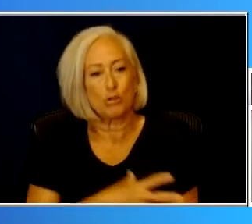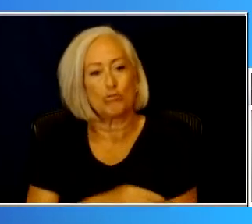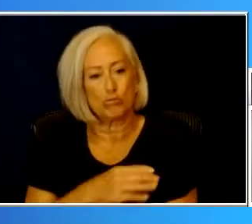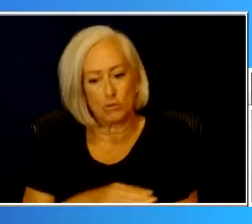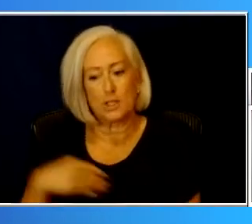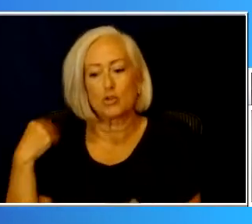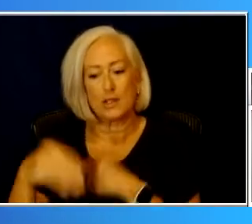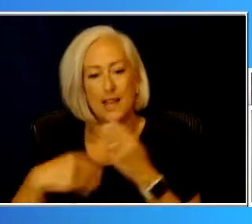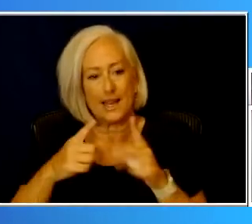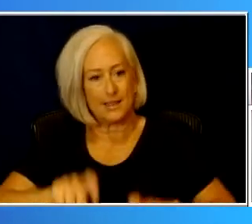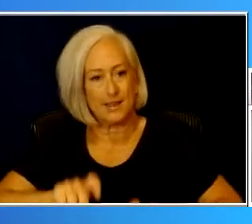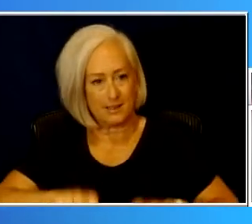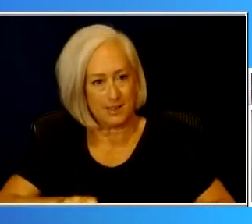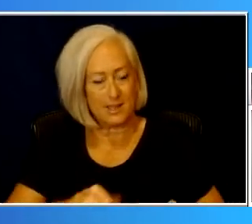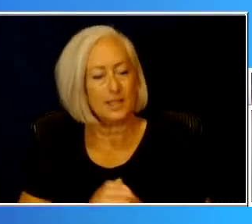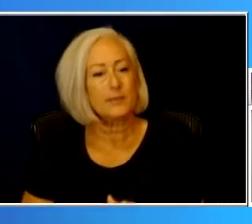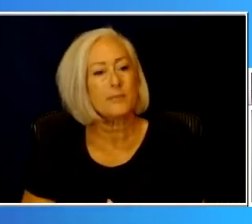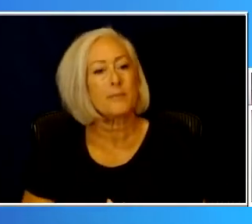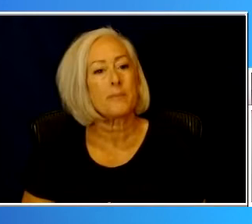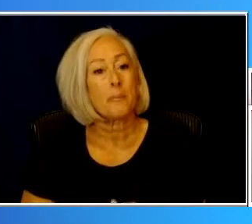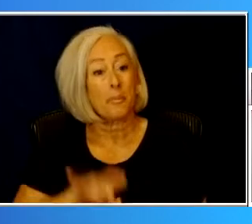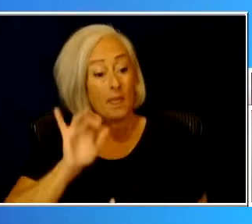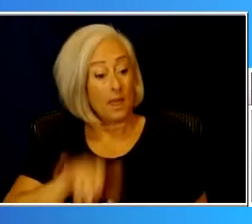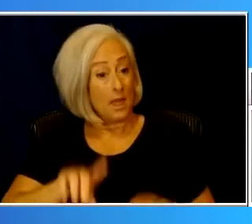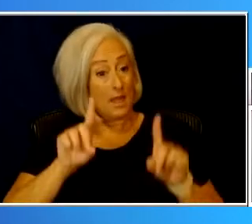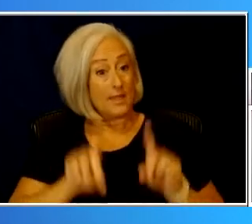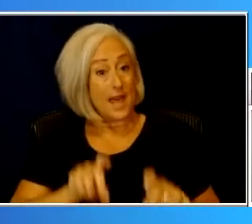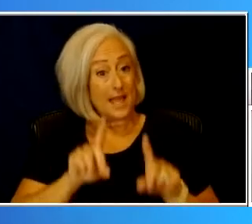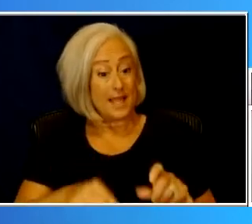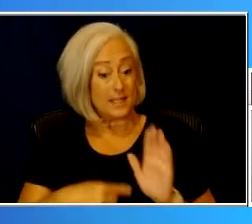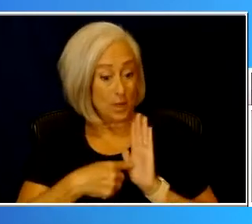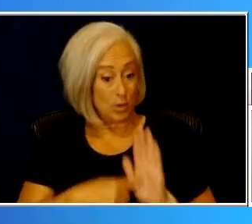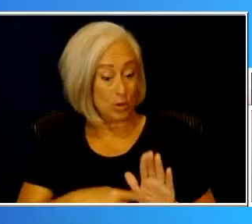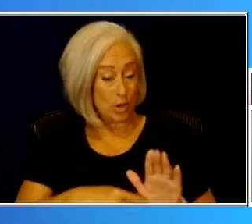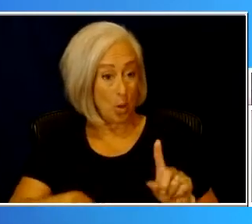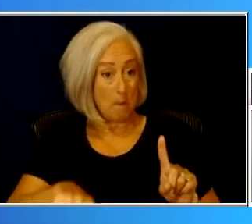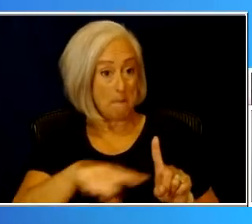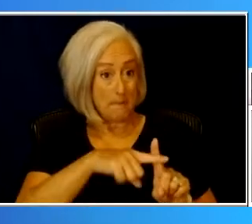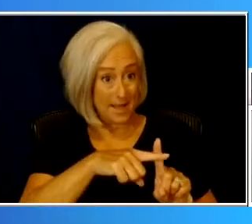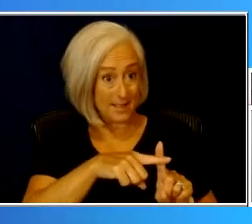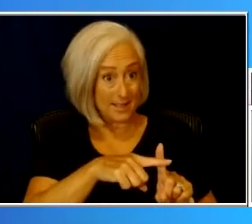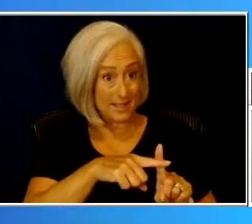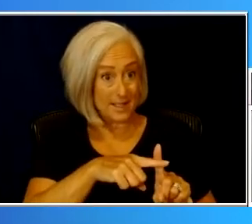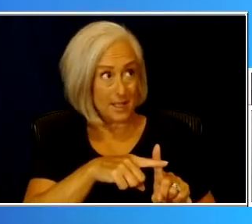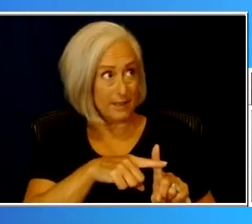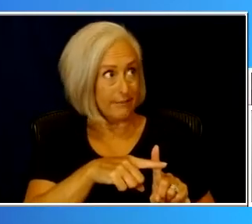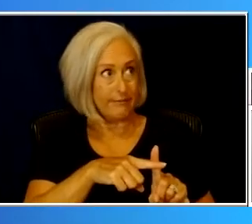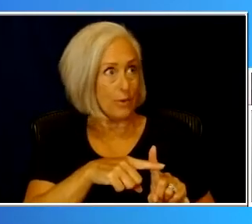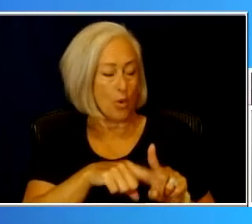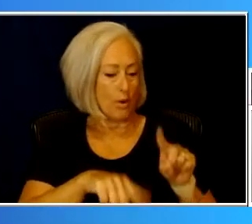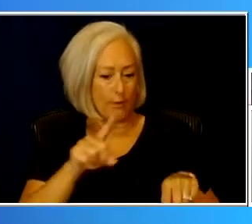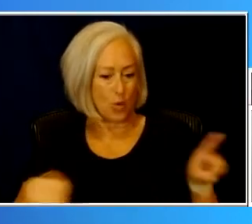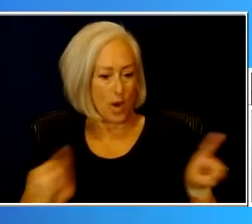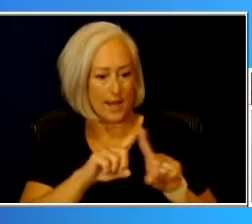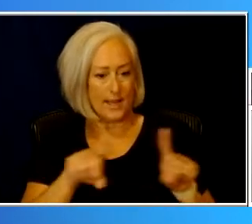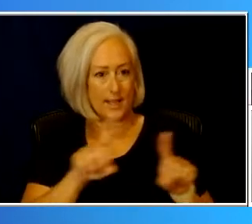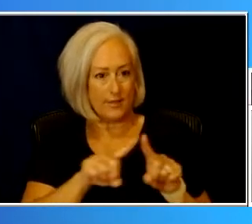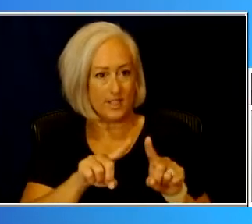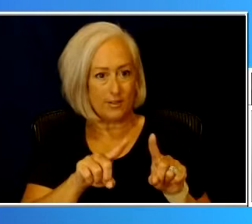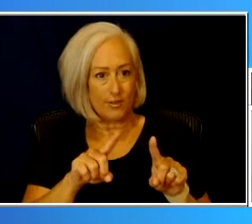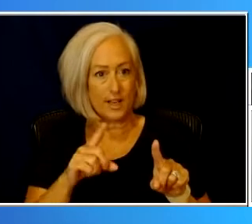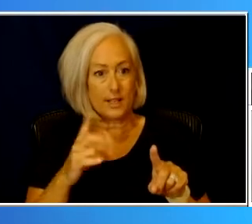that genetic testing, whether or not they're positive for any number of known mutations that we have